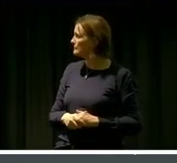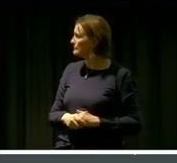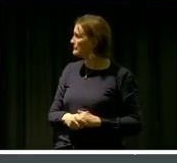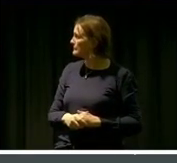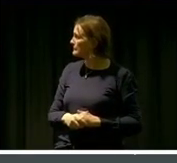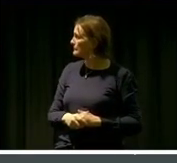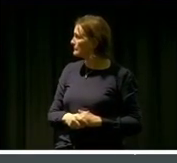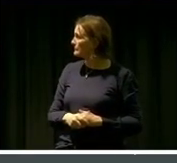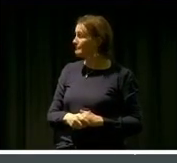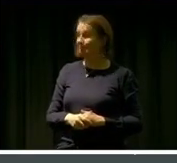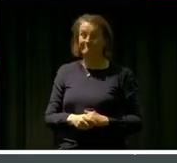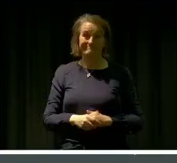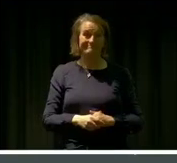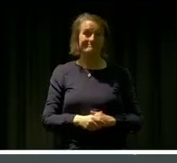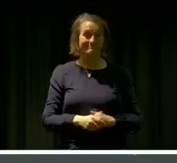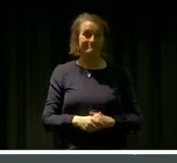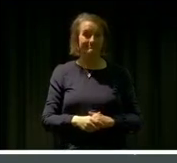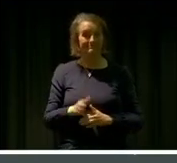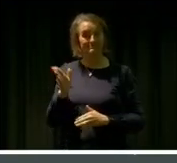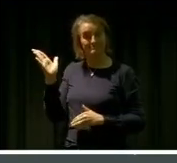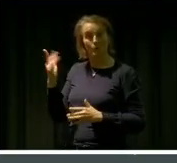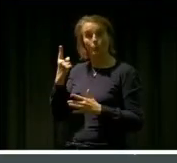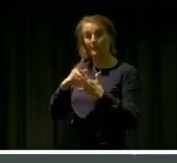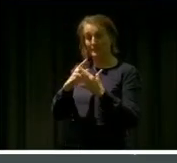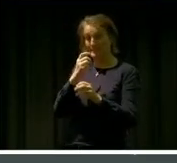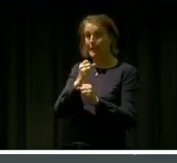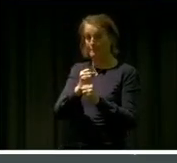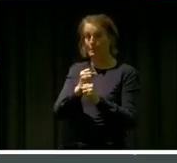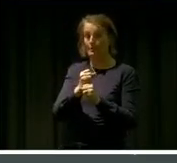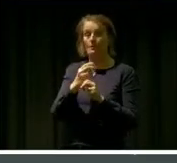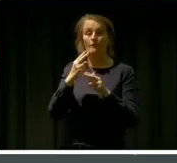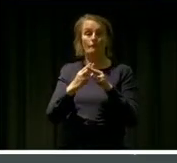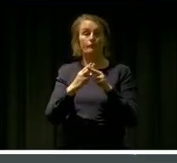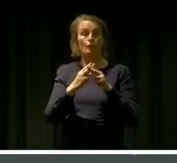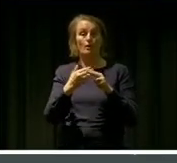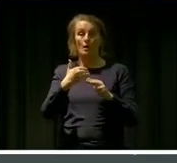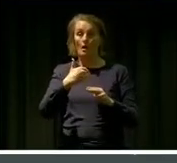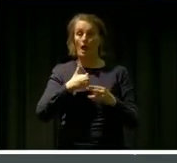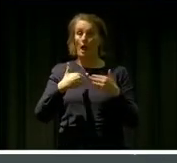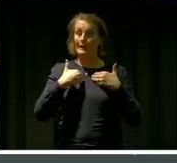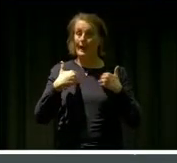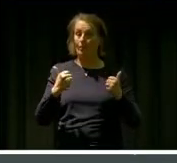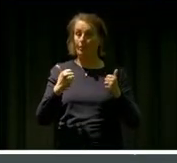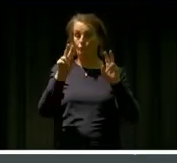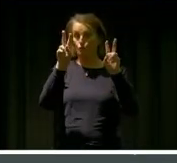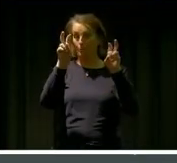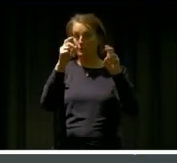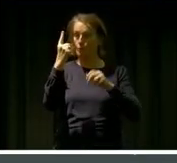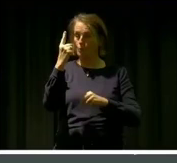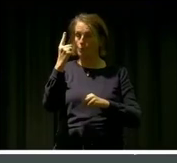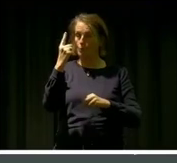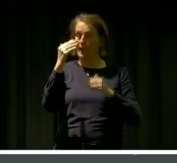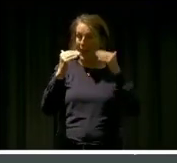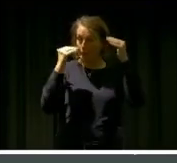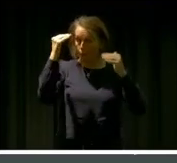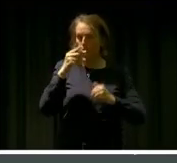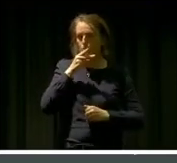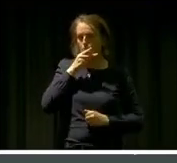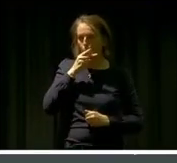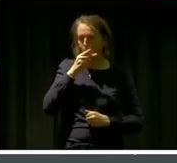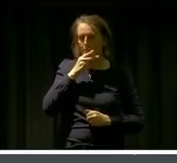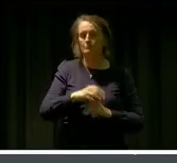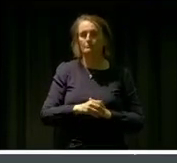This is an example of the proposed changes for the adult smoking heart health domain. For reference, we are updating